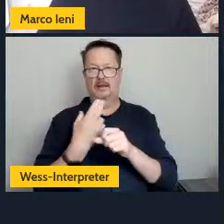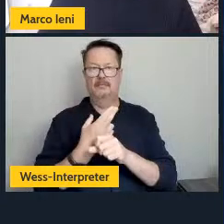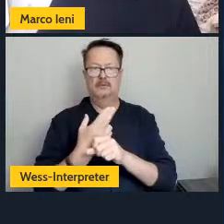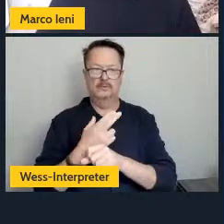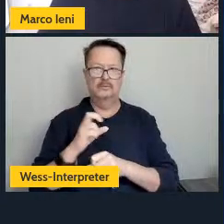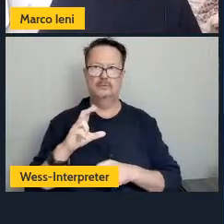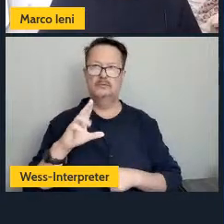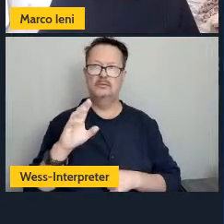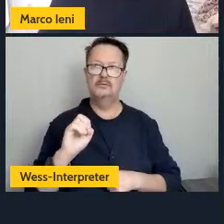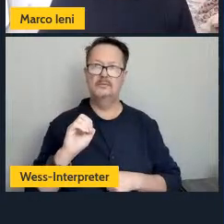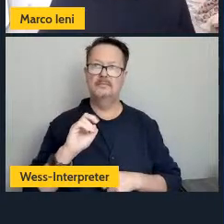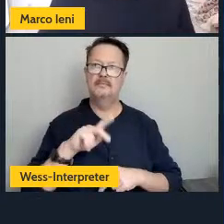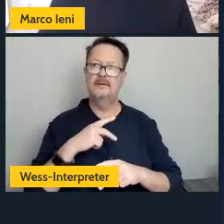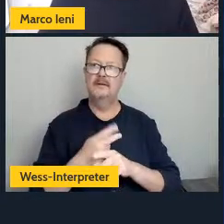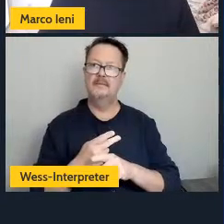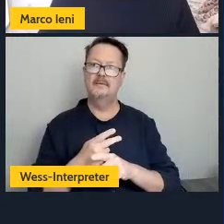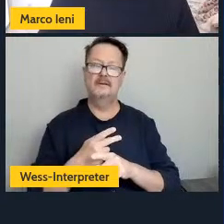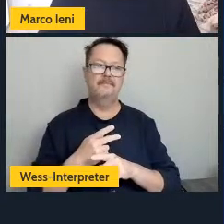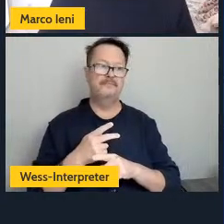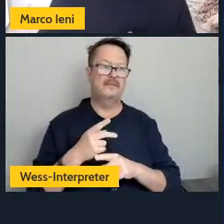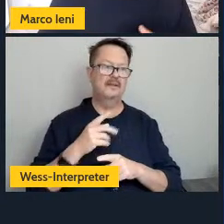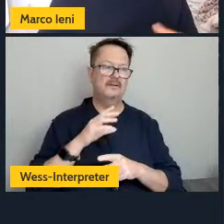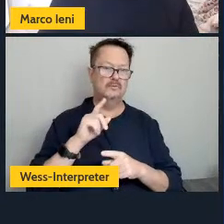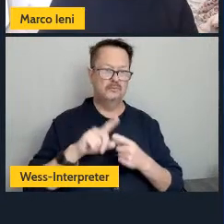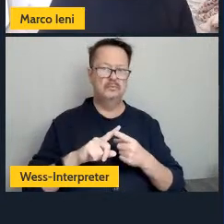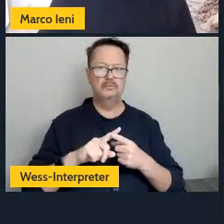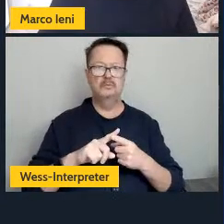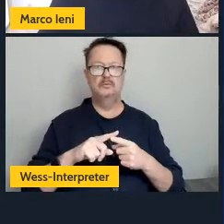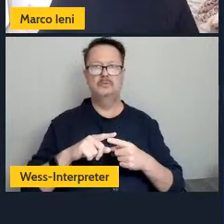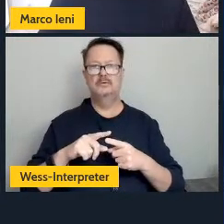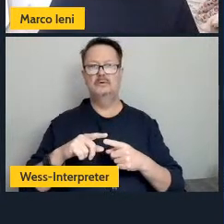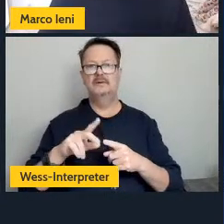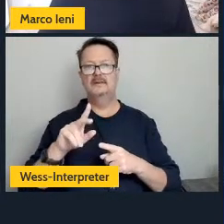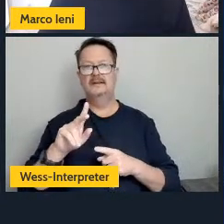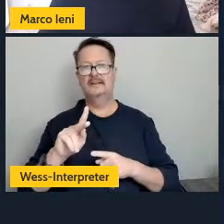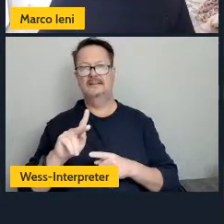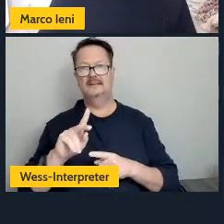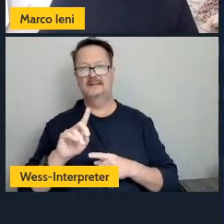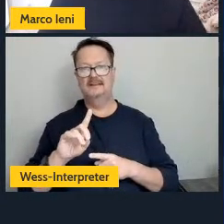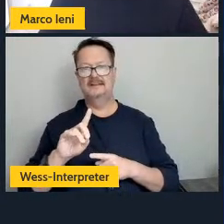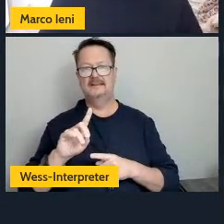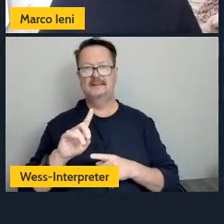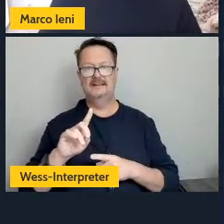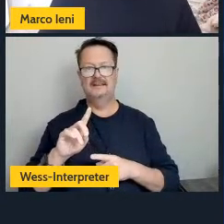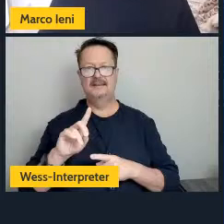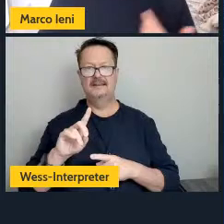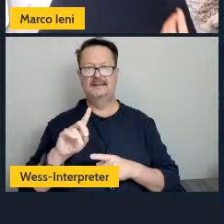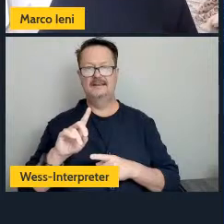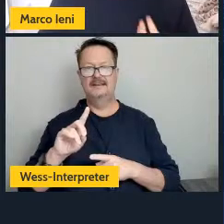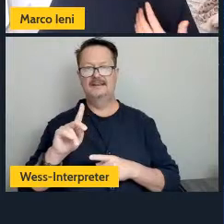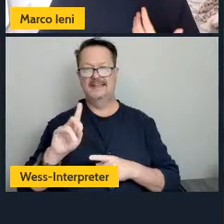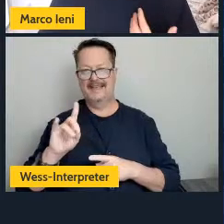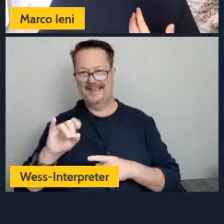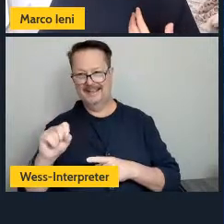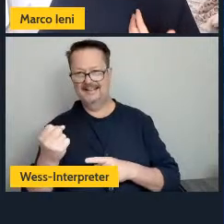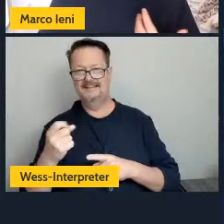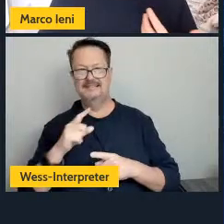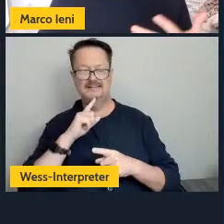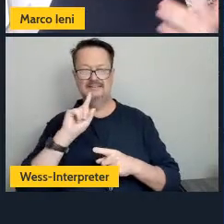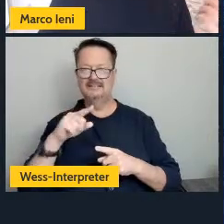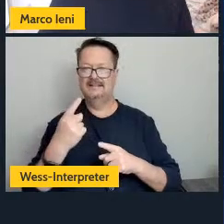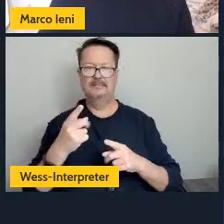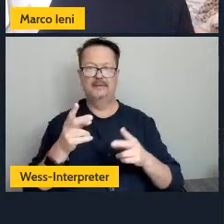config map type to create a config map, and CDKs simply creates the YAML without me having